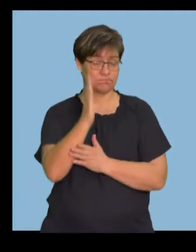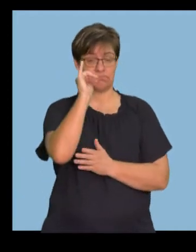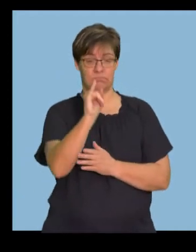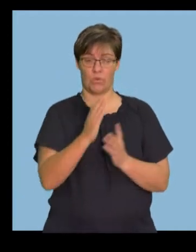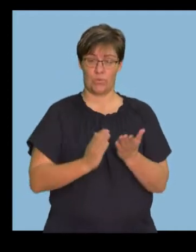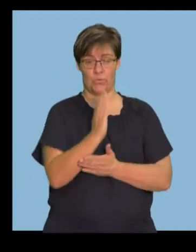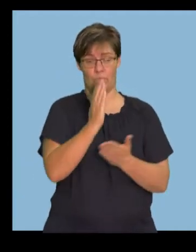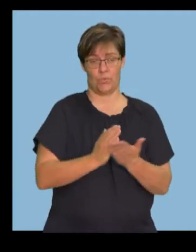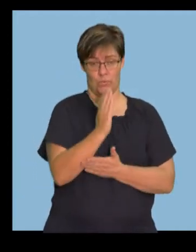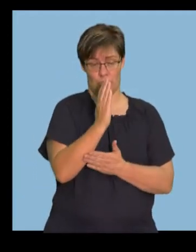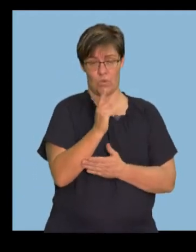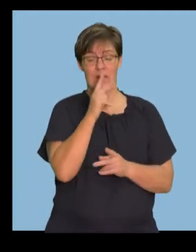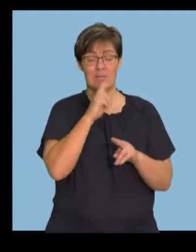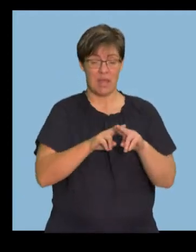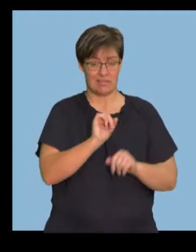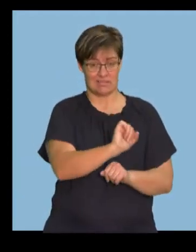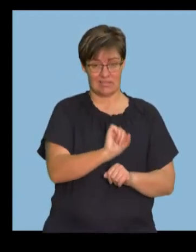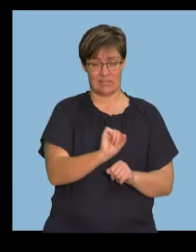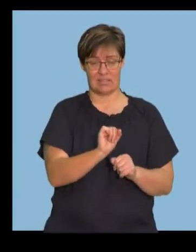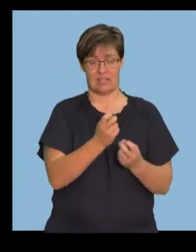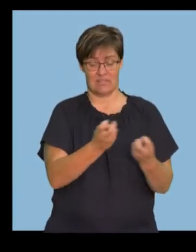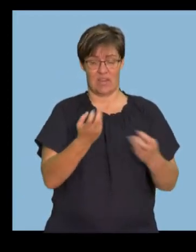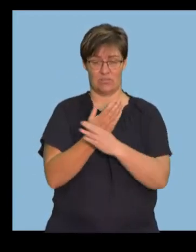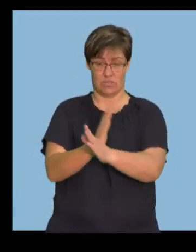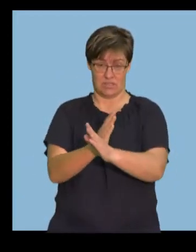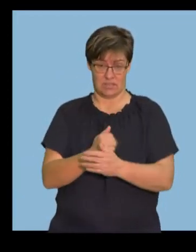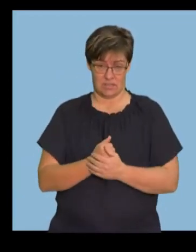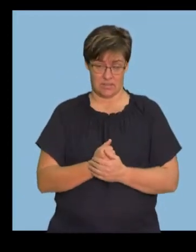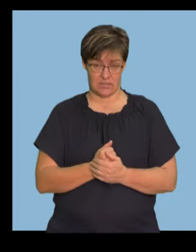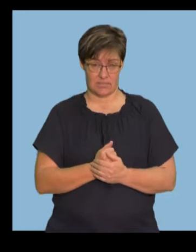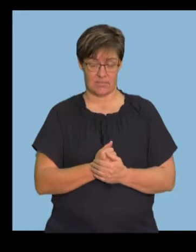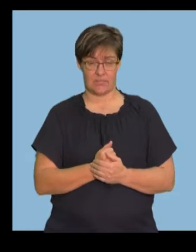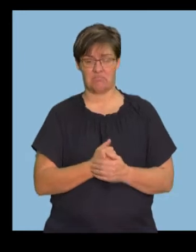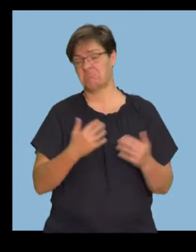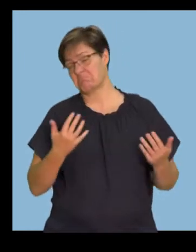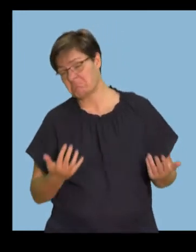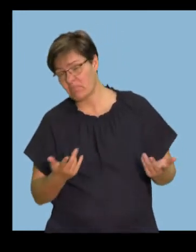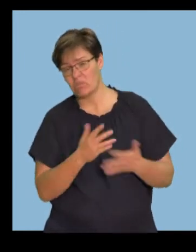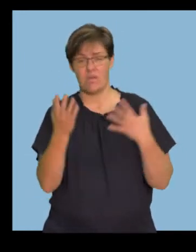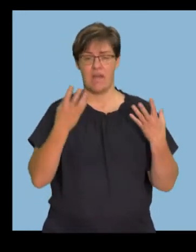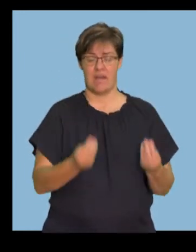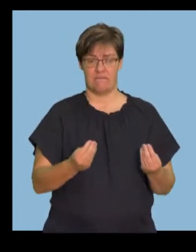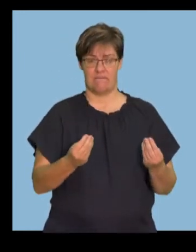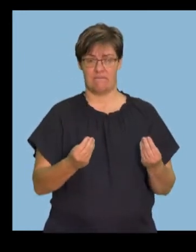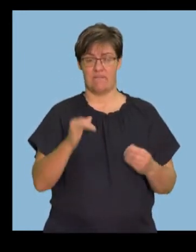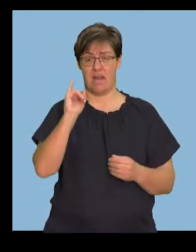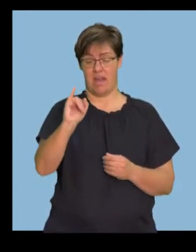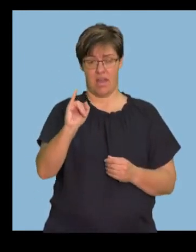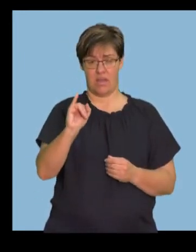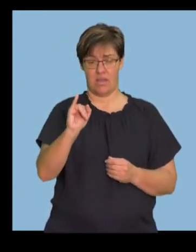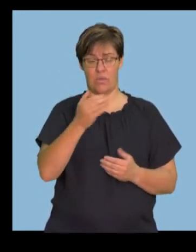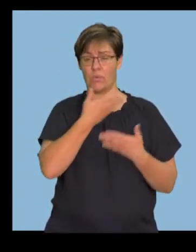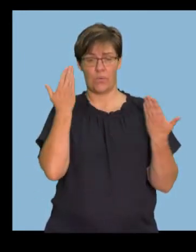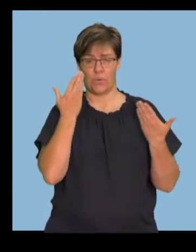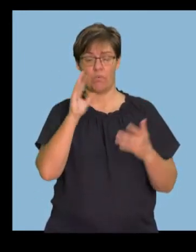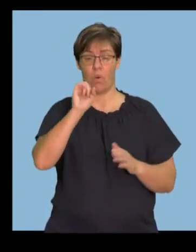device given its resistance. However, if we have a situation where we do not have the current, and then from the Ohm's law,